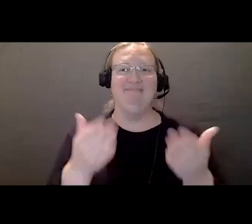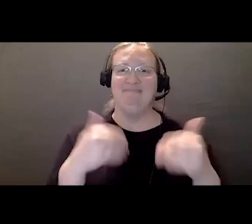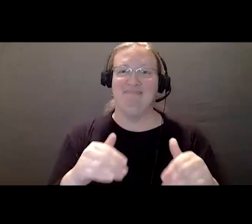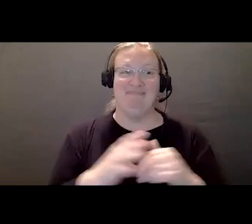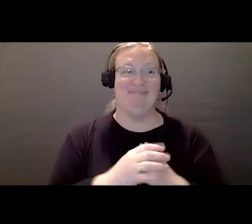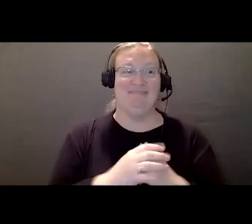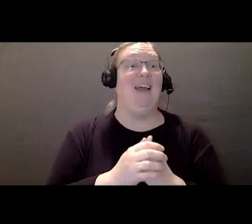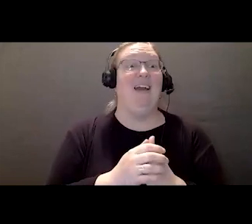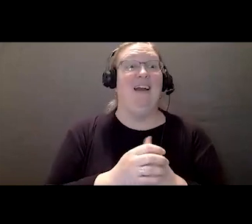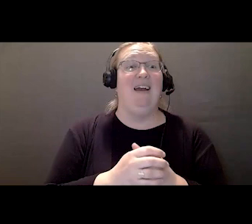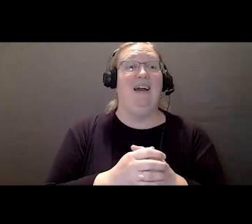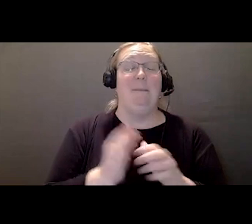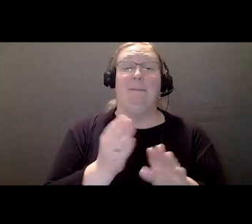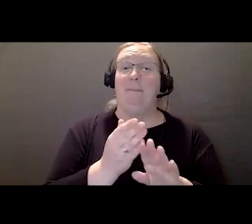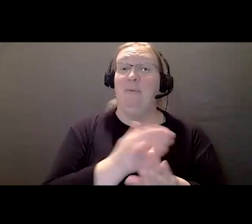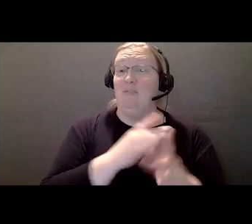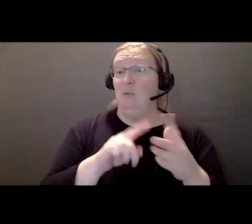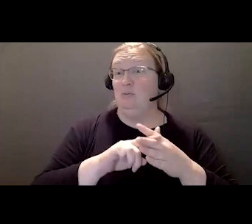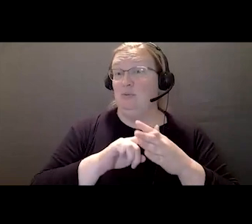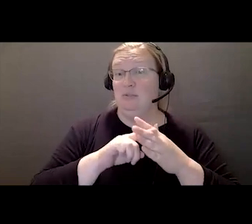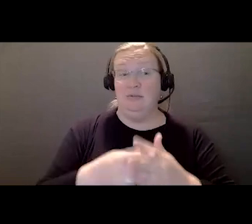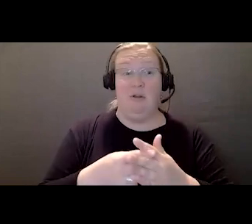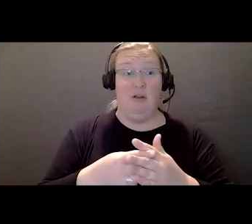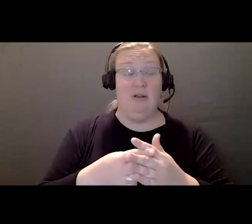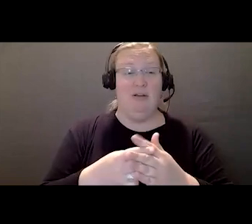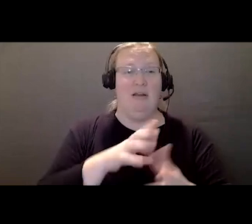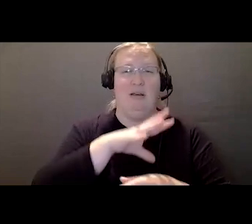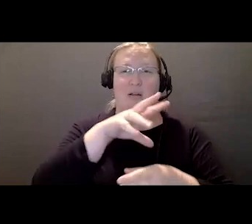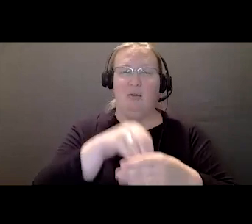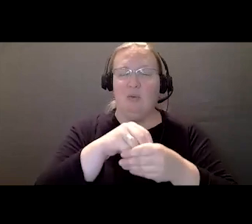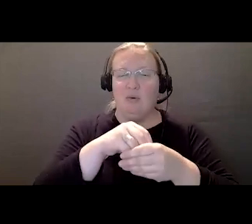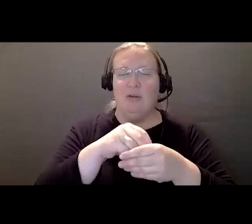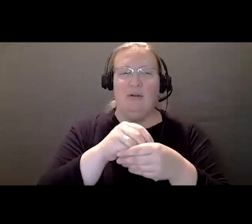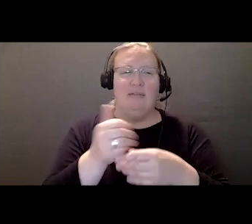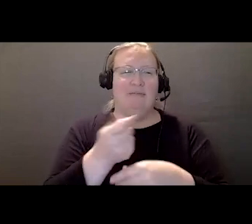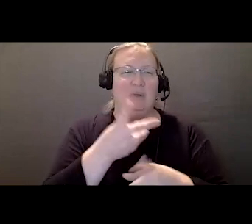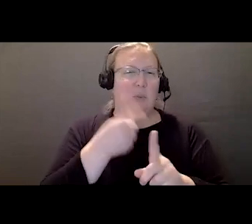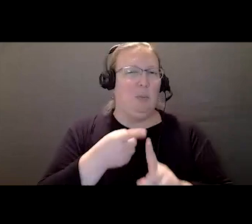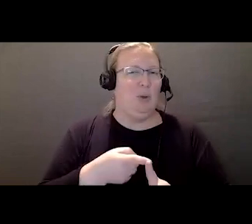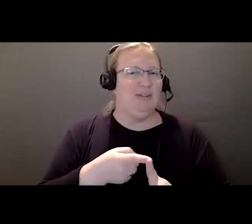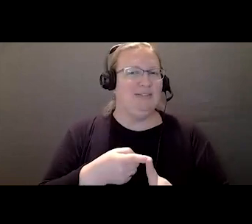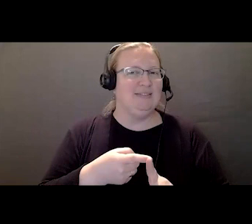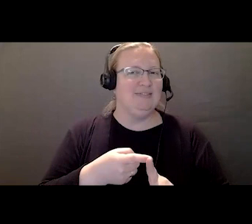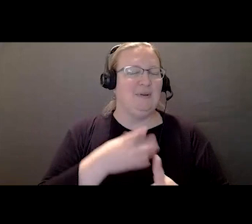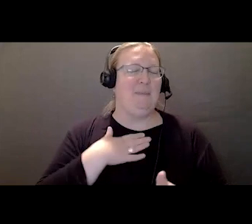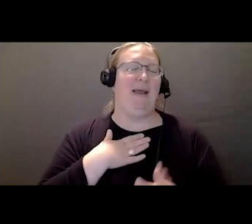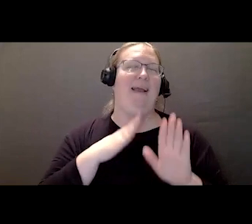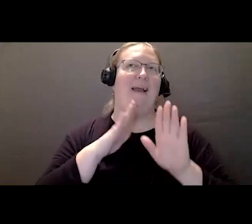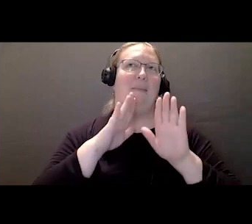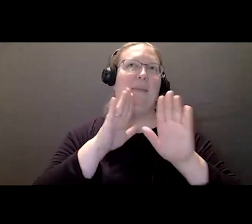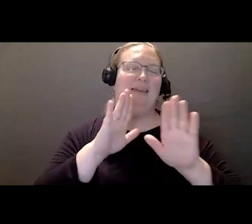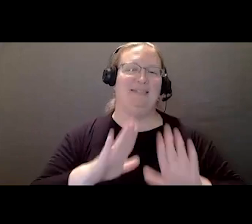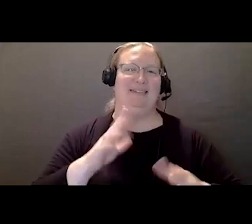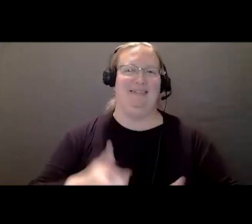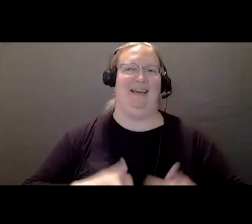Before we begin my presentation, we'll include the following points from my amazing life to my